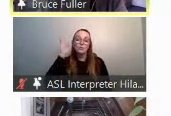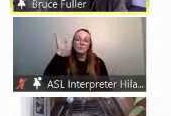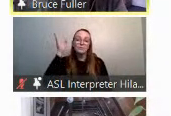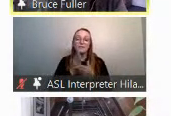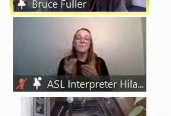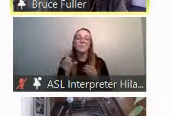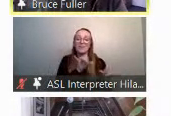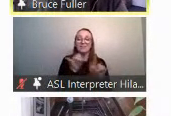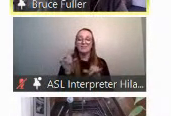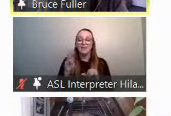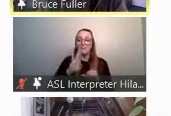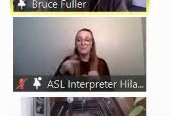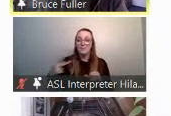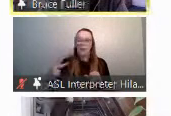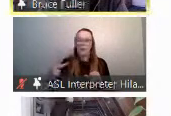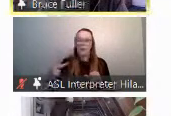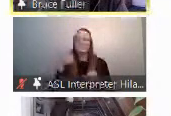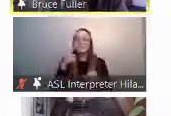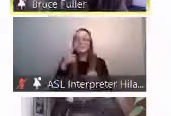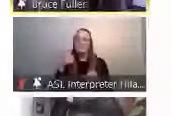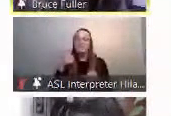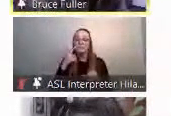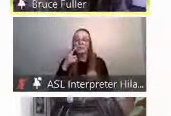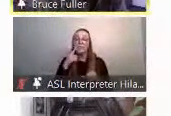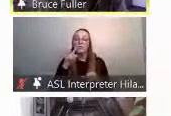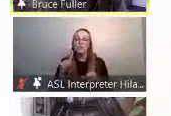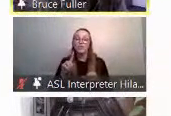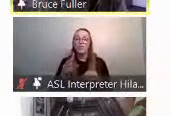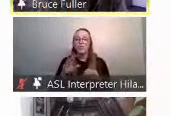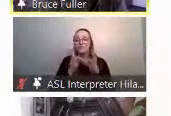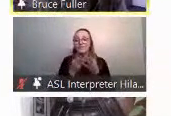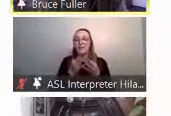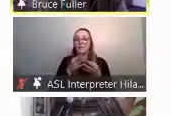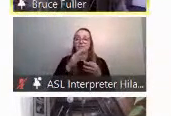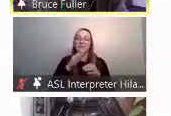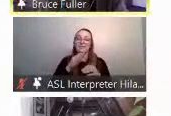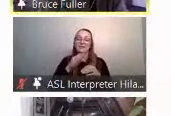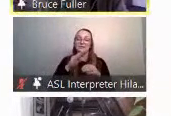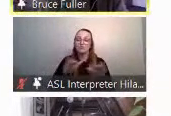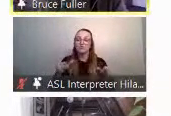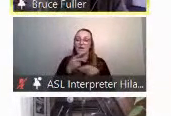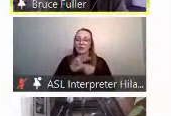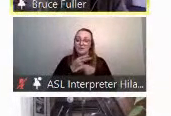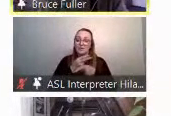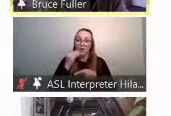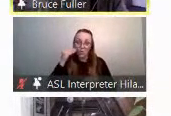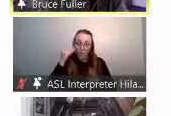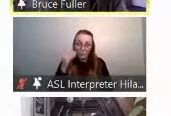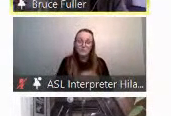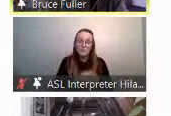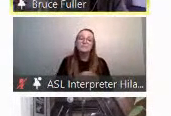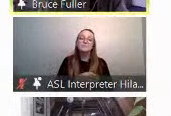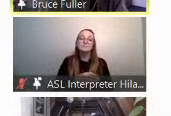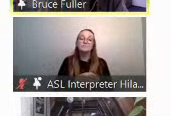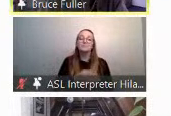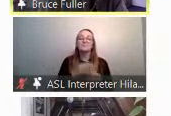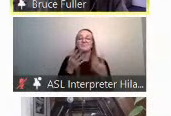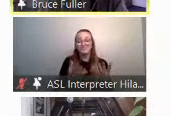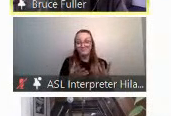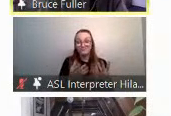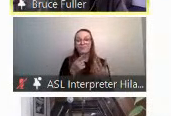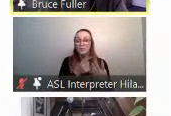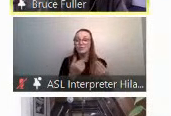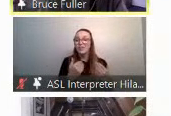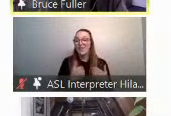distributional maps for family childcare homes. Pre-K access is highly constrained, as you just saw in the pictures, mostly in the